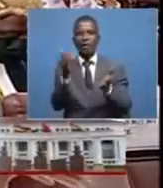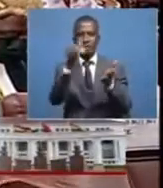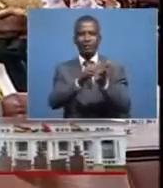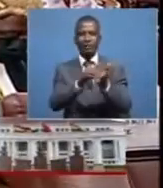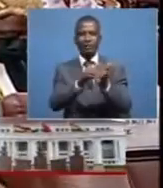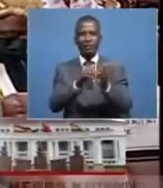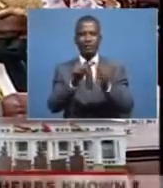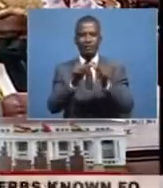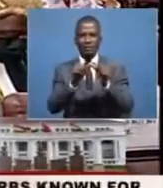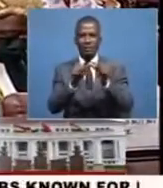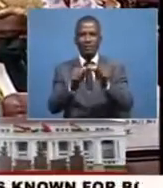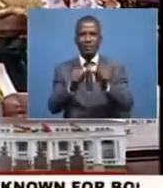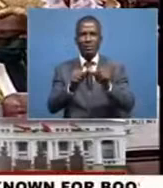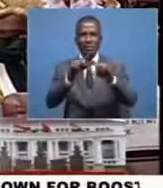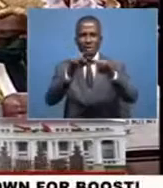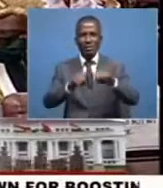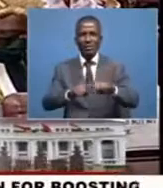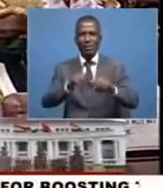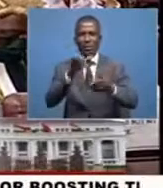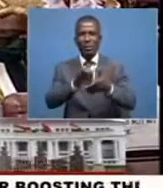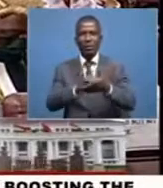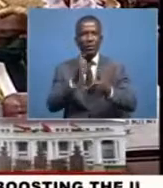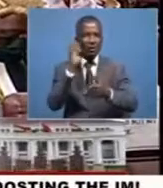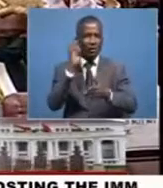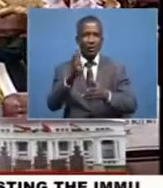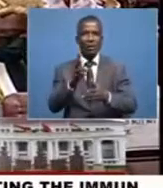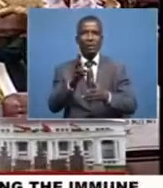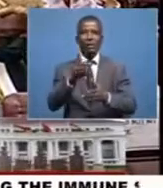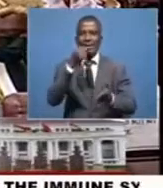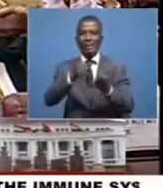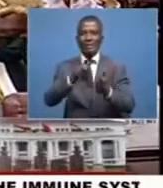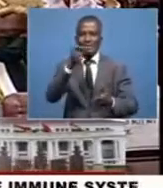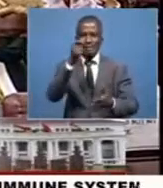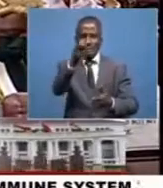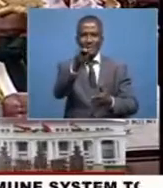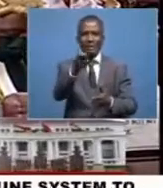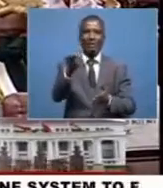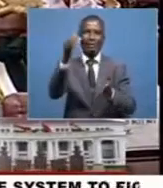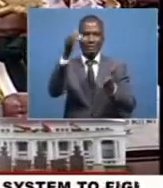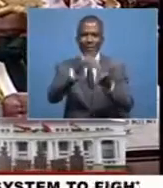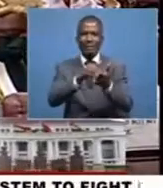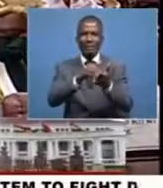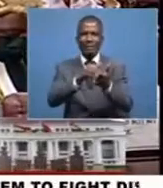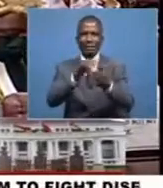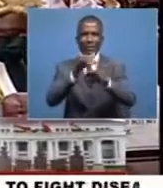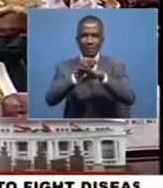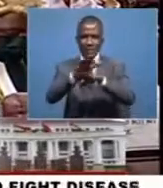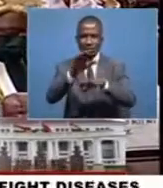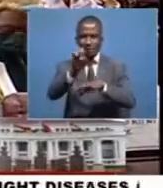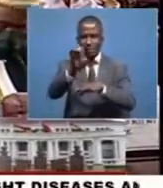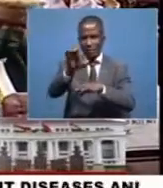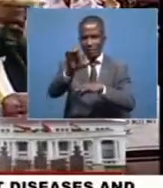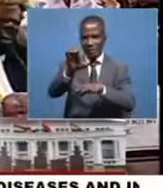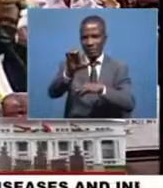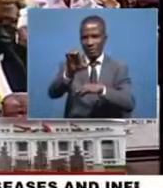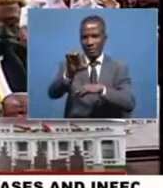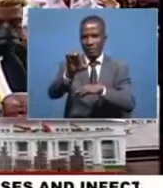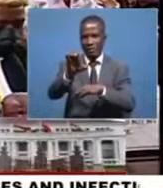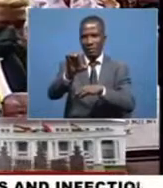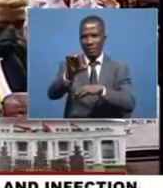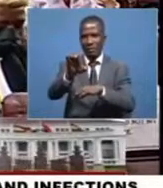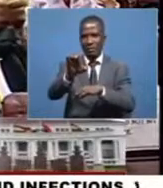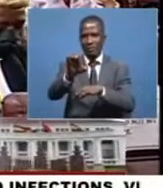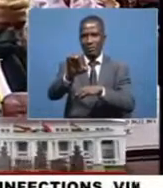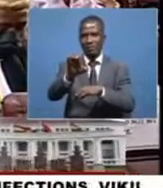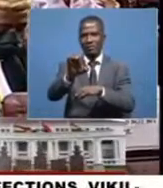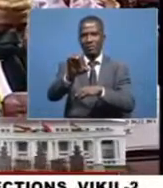and on that basis, we will be issuing a subpoena addressed to the chairperson of